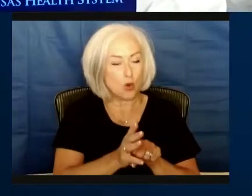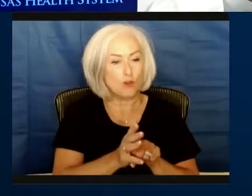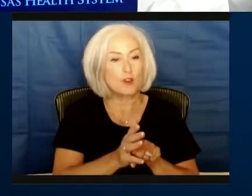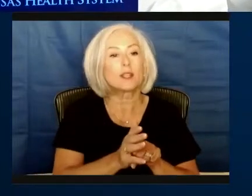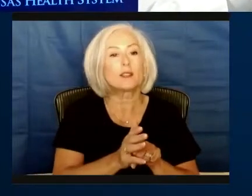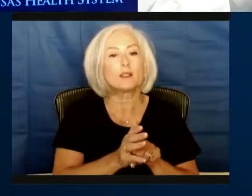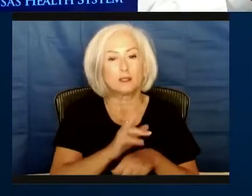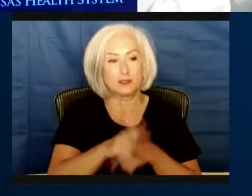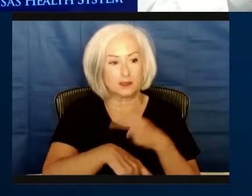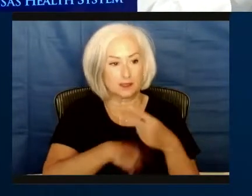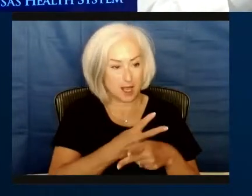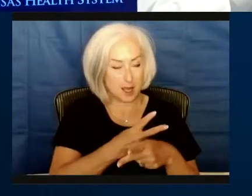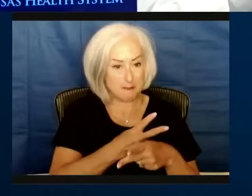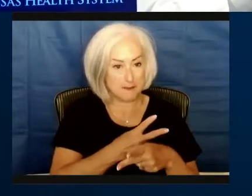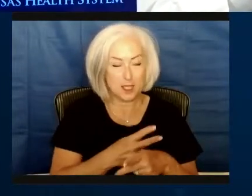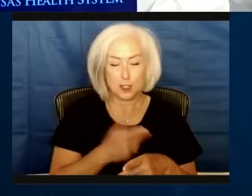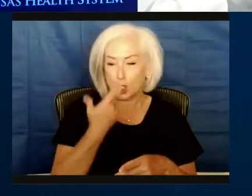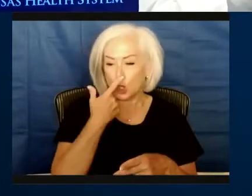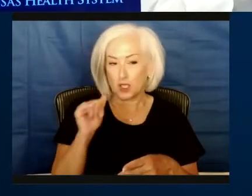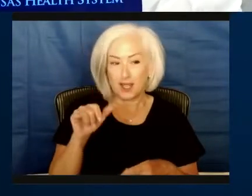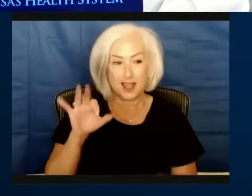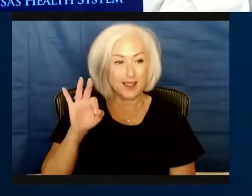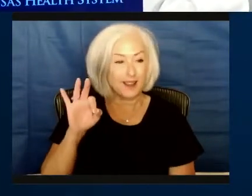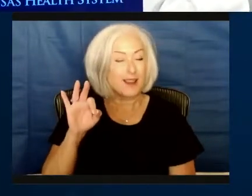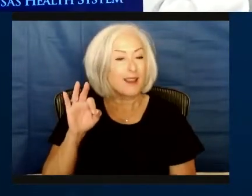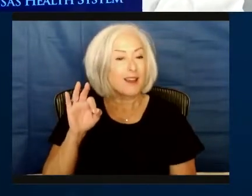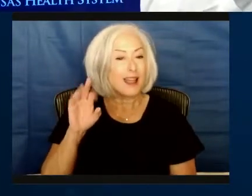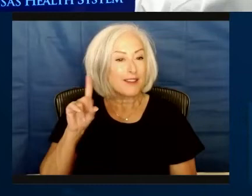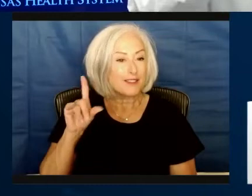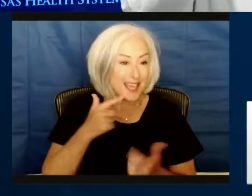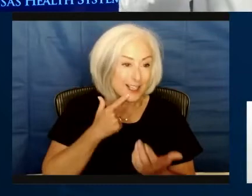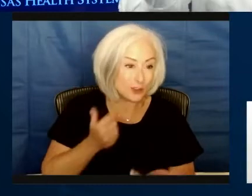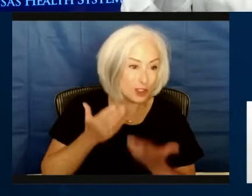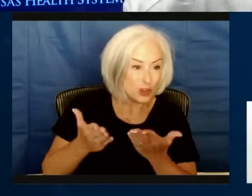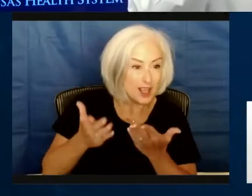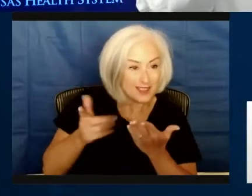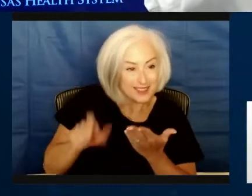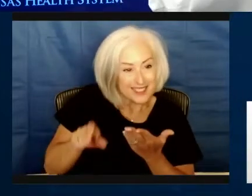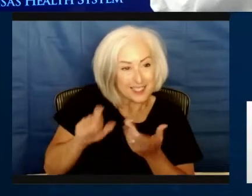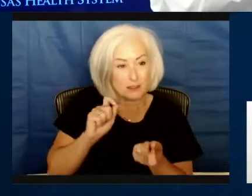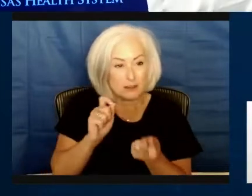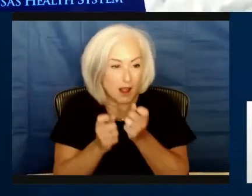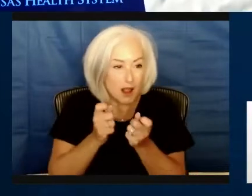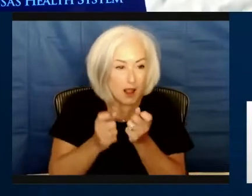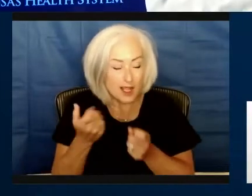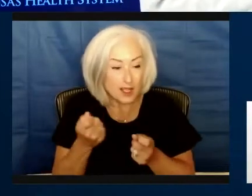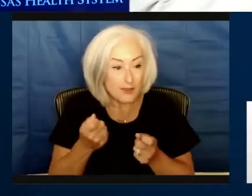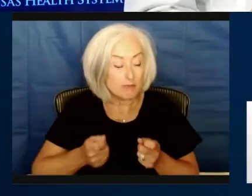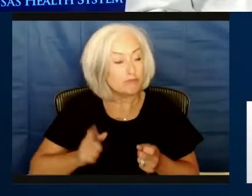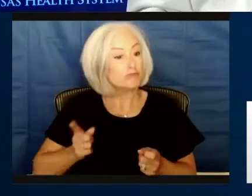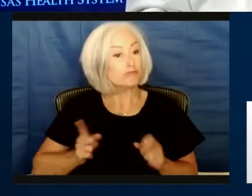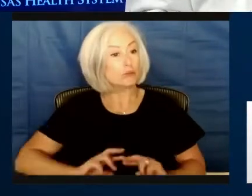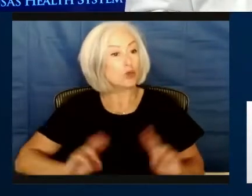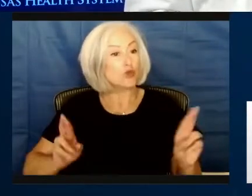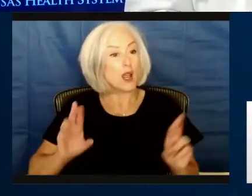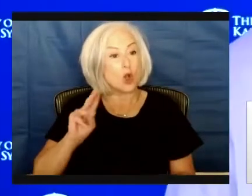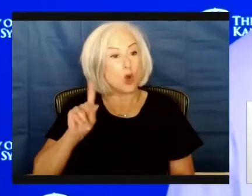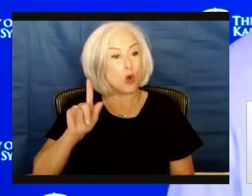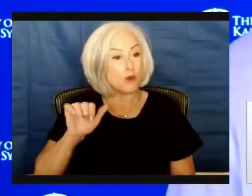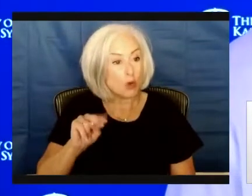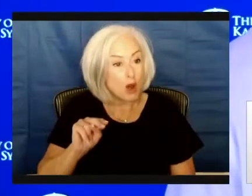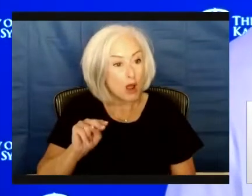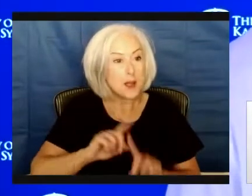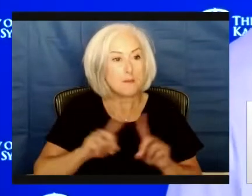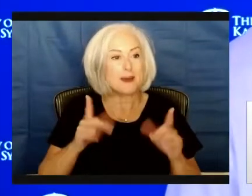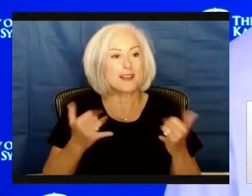going to have to tinker with their formulations just a little bit, because they were ready for Omicron, but now they're being asked to go to B4 and B5. Yeah, you're exactly